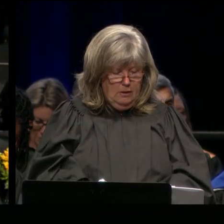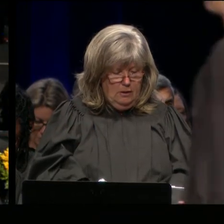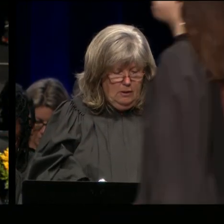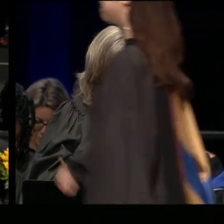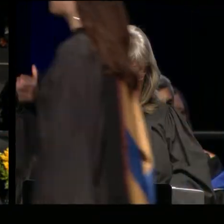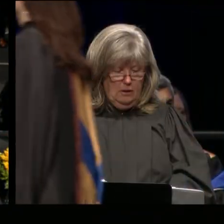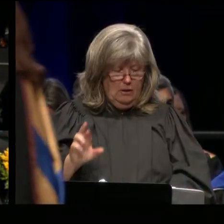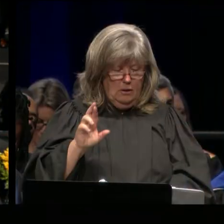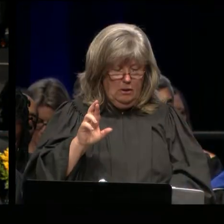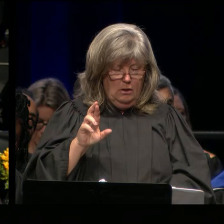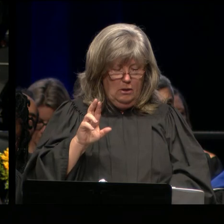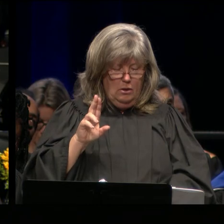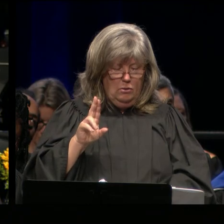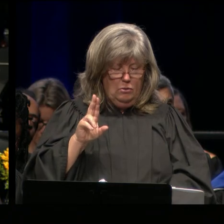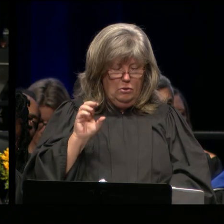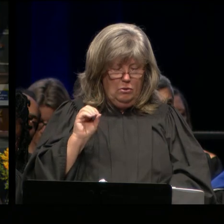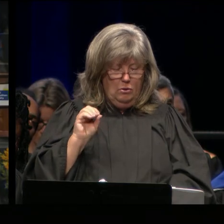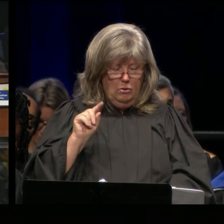Ruotao Wang.